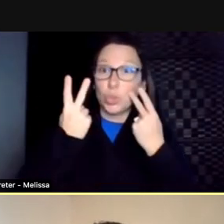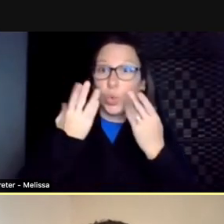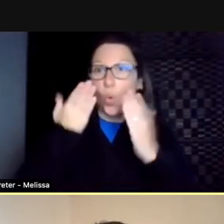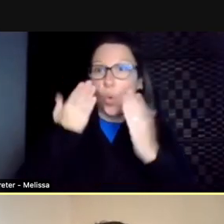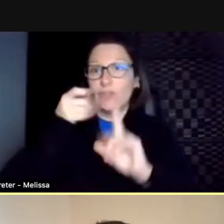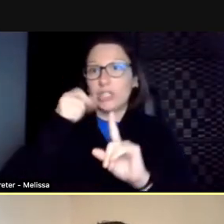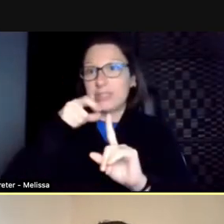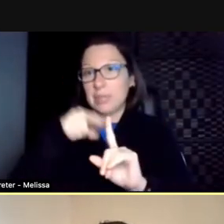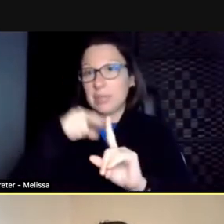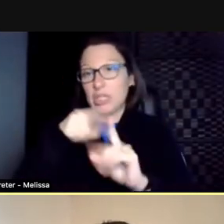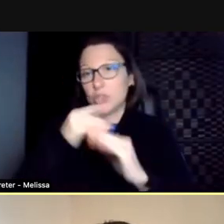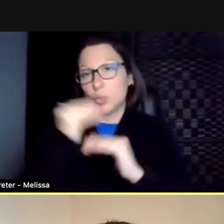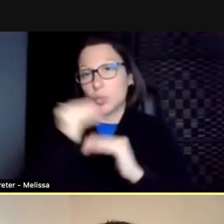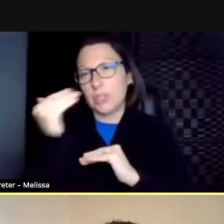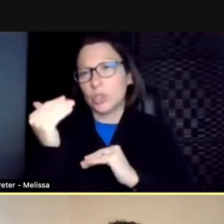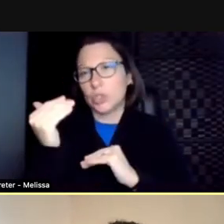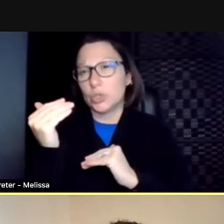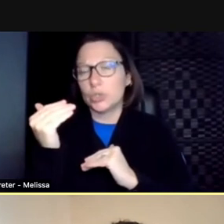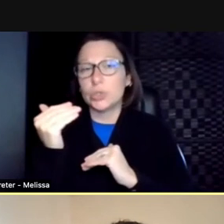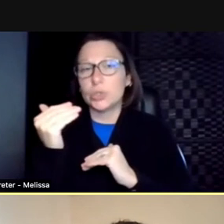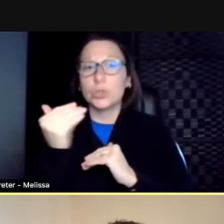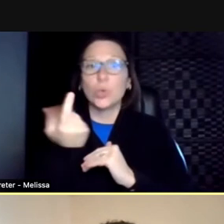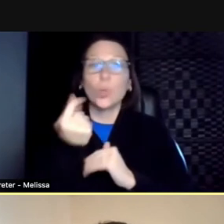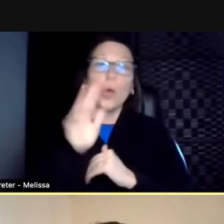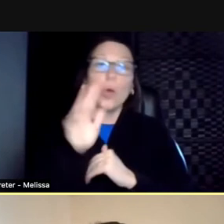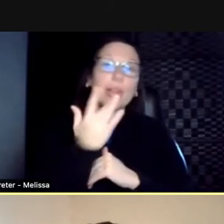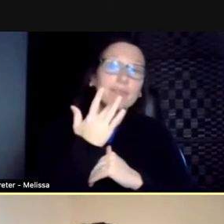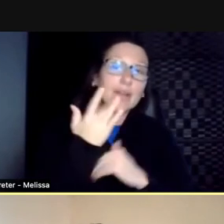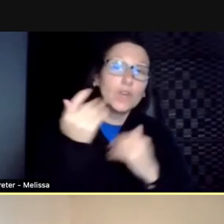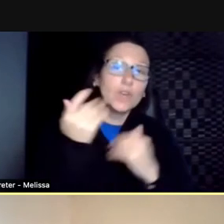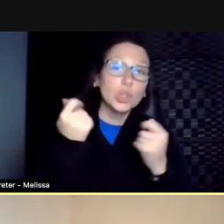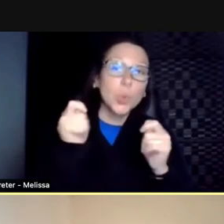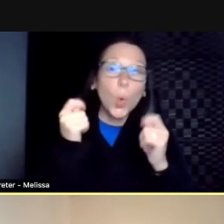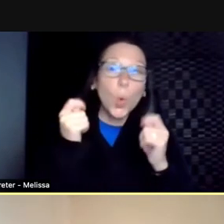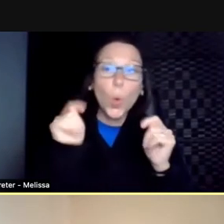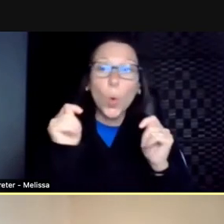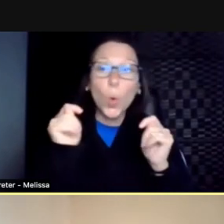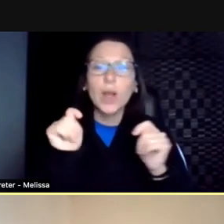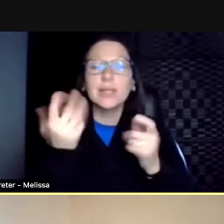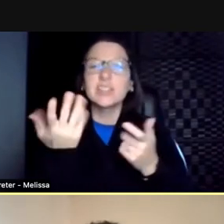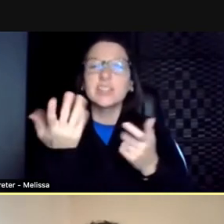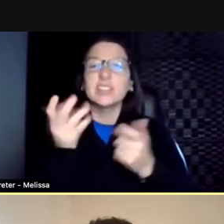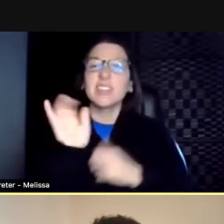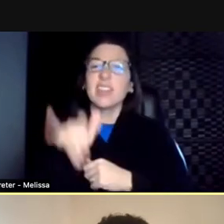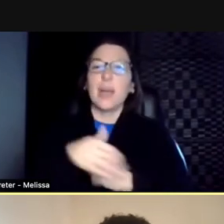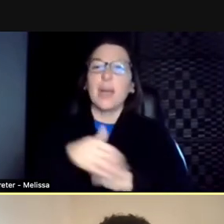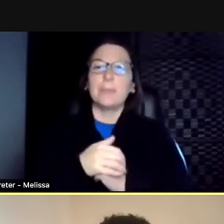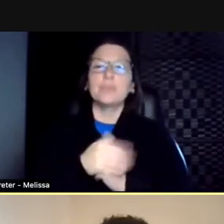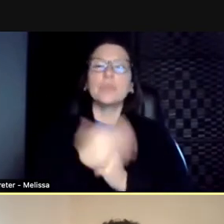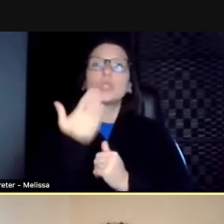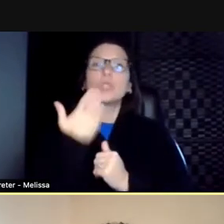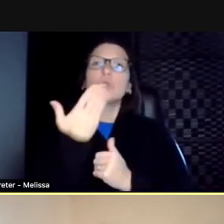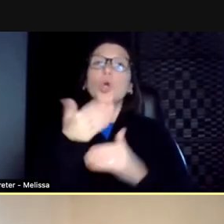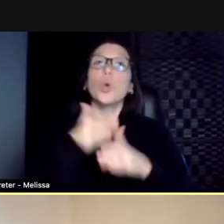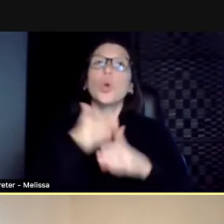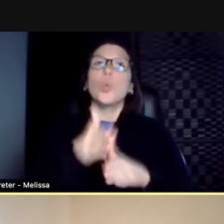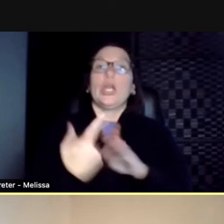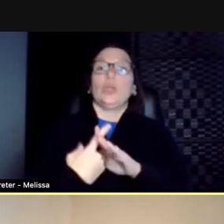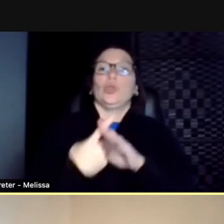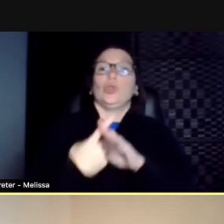multisensory overstimulation. Okay, what are their favorite toys and so on. So this is a good way to kind of start that conversation.